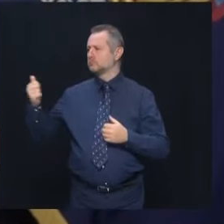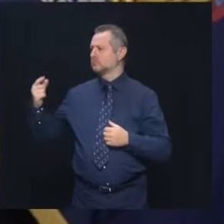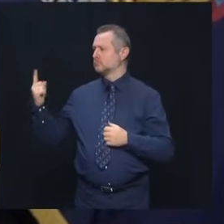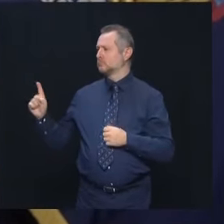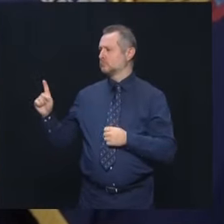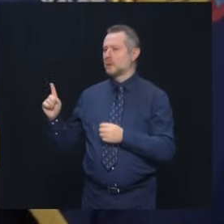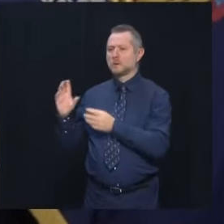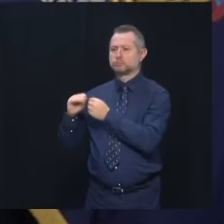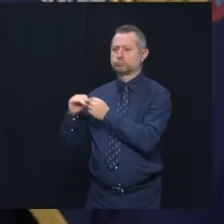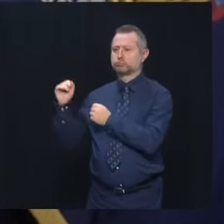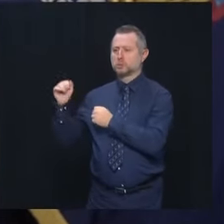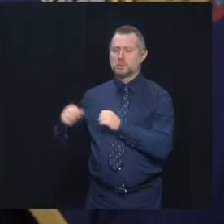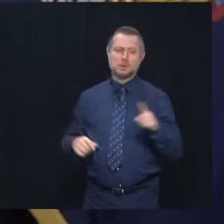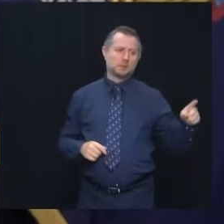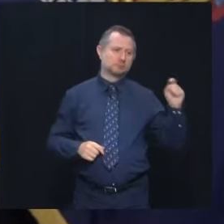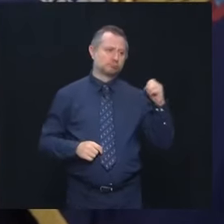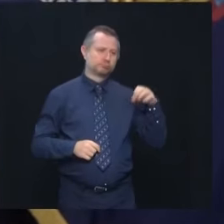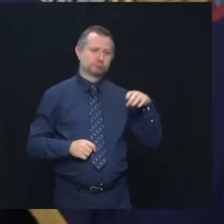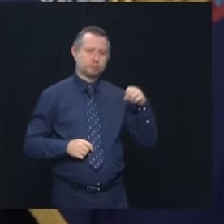from different places?